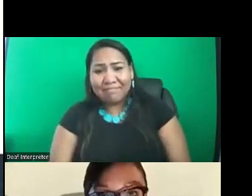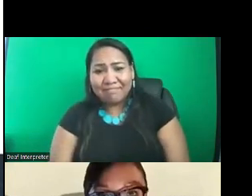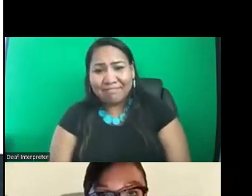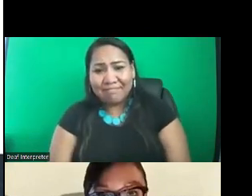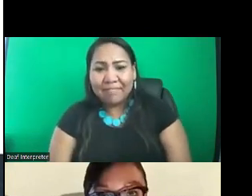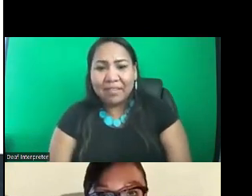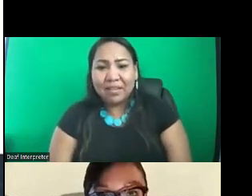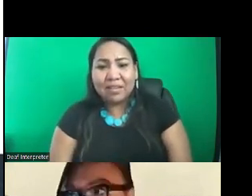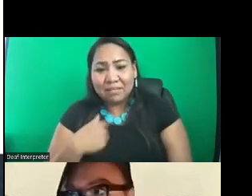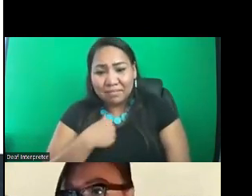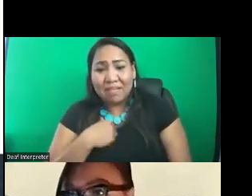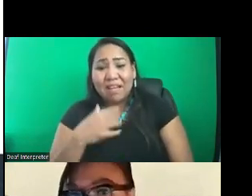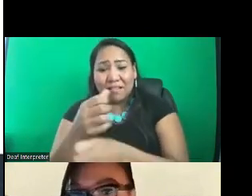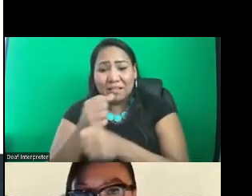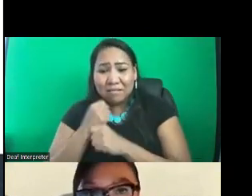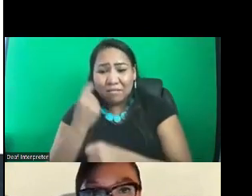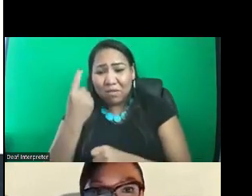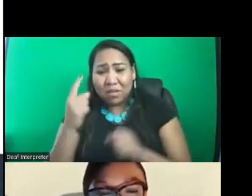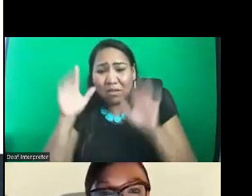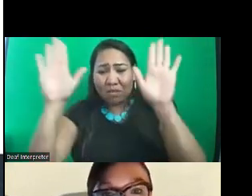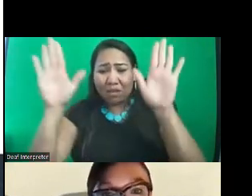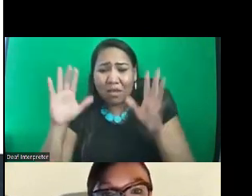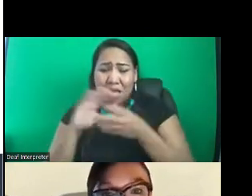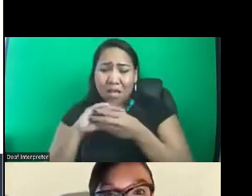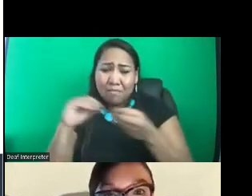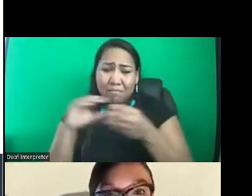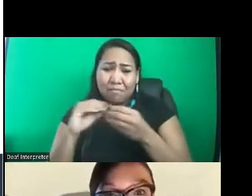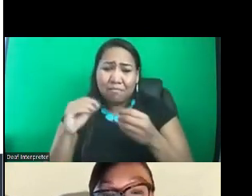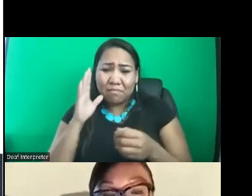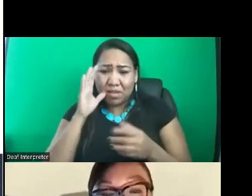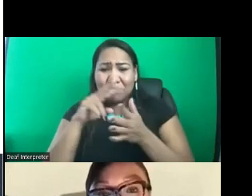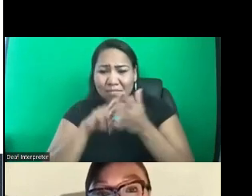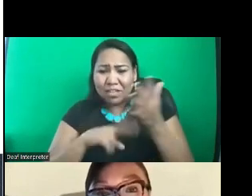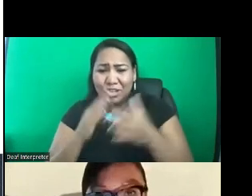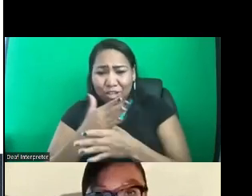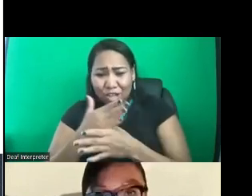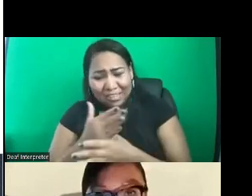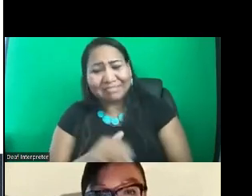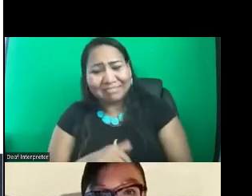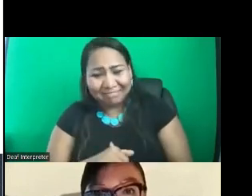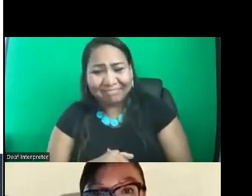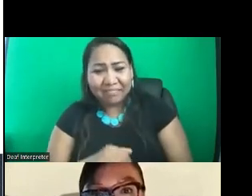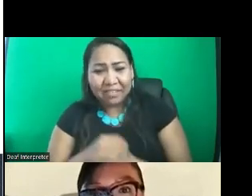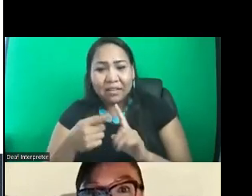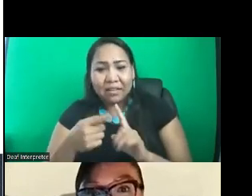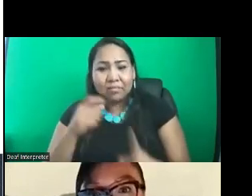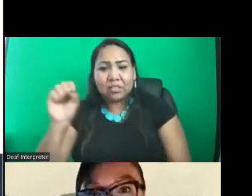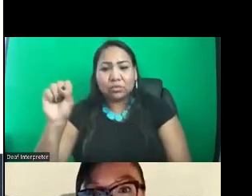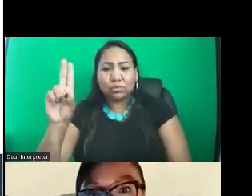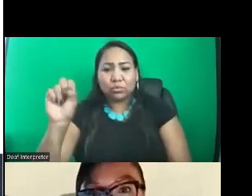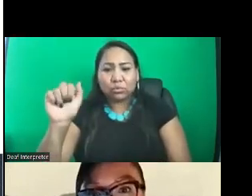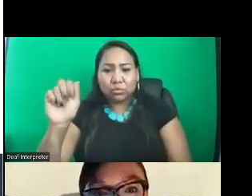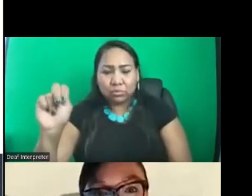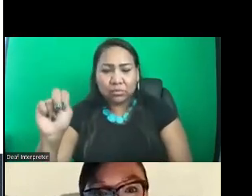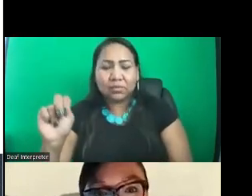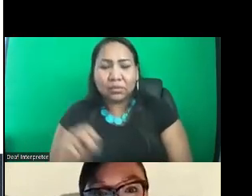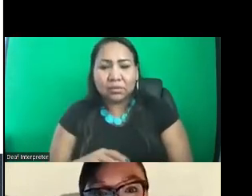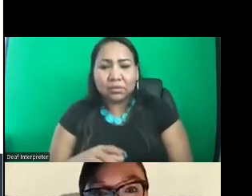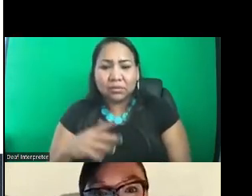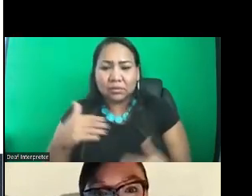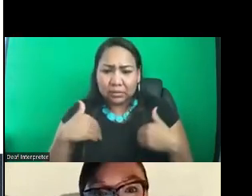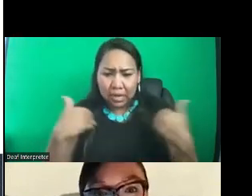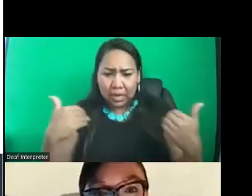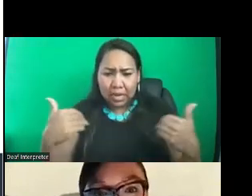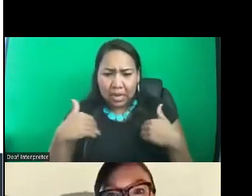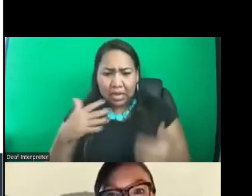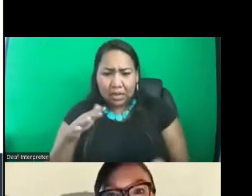and I just wanted to read this to everyone. And this is from Susan Foley. So courageous of the young people to put that forward, and so